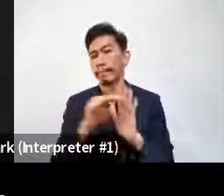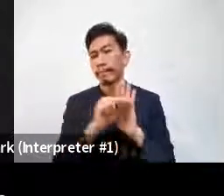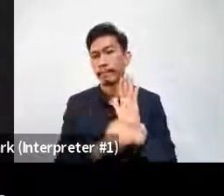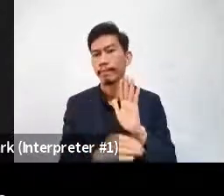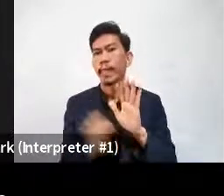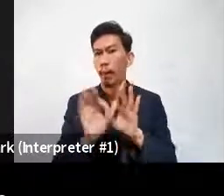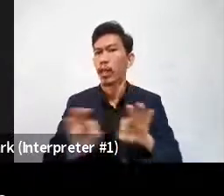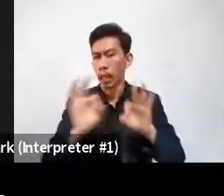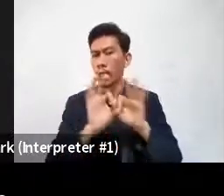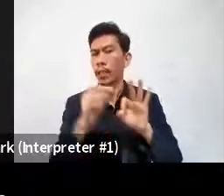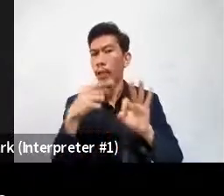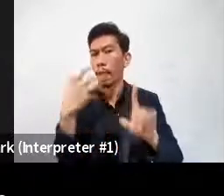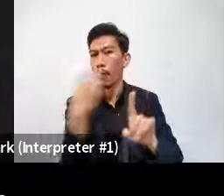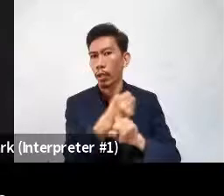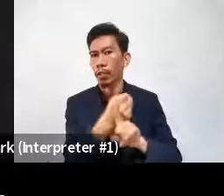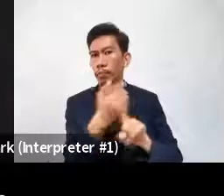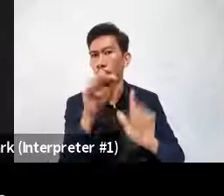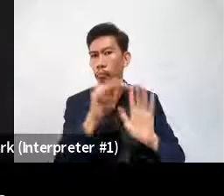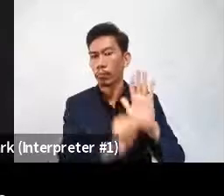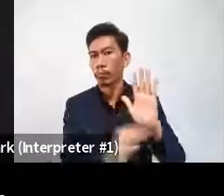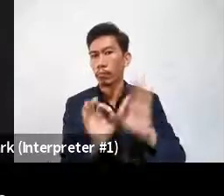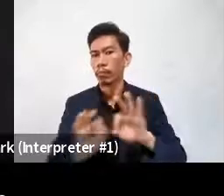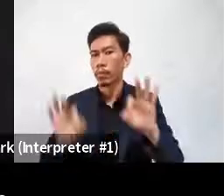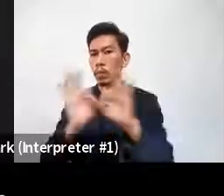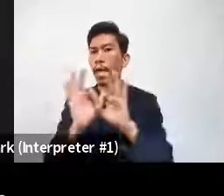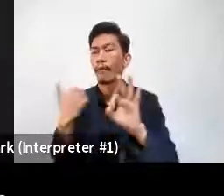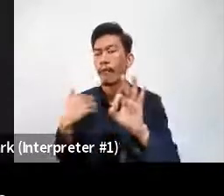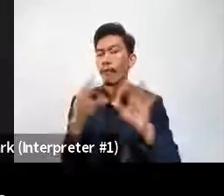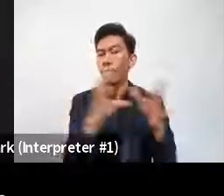important because it would also have impact on